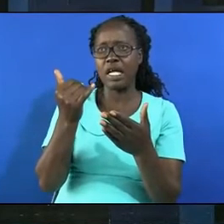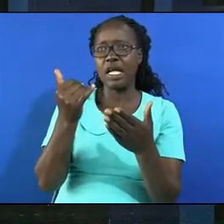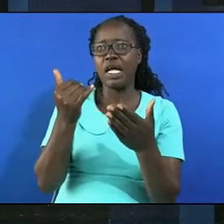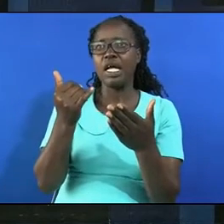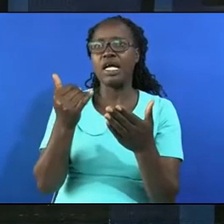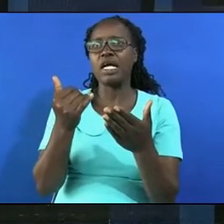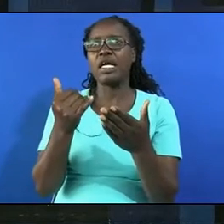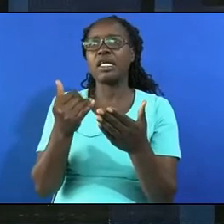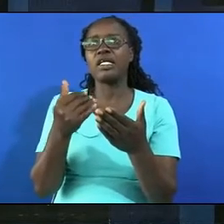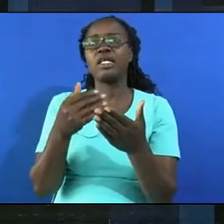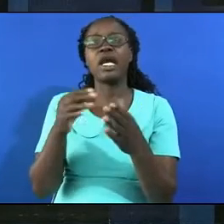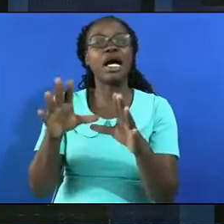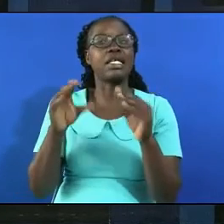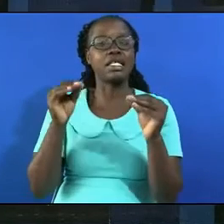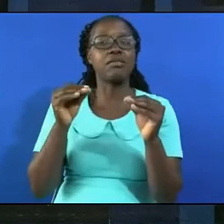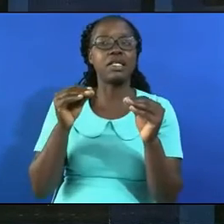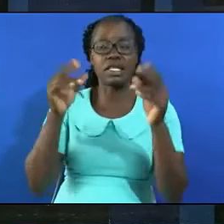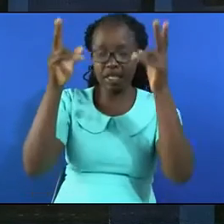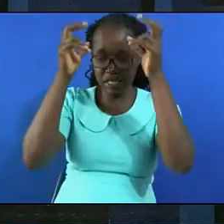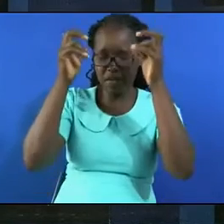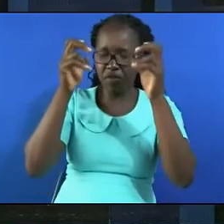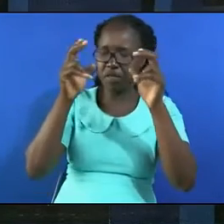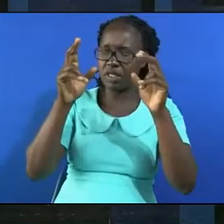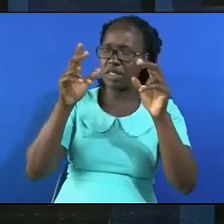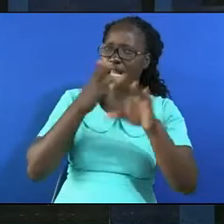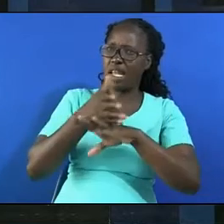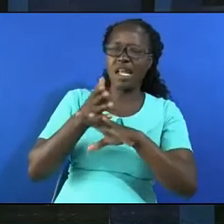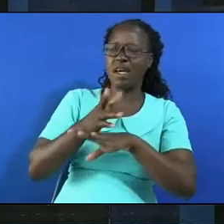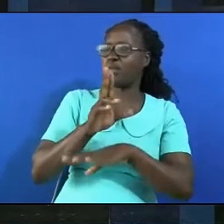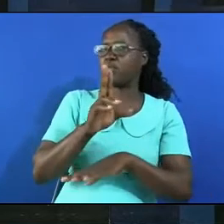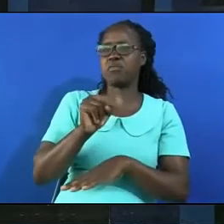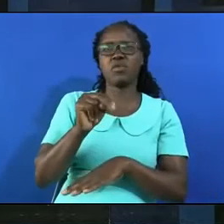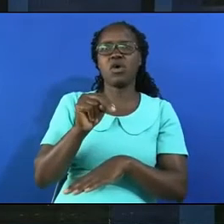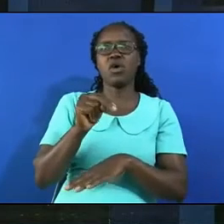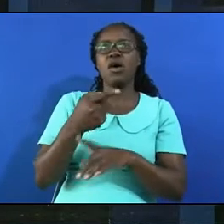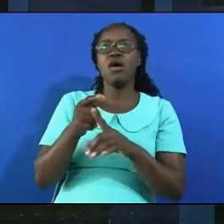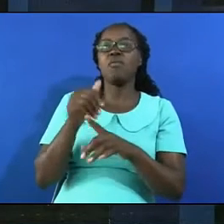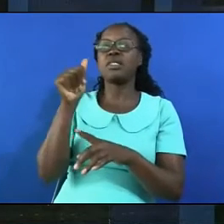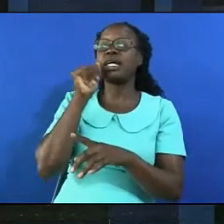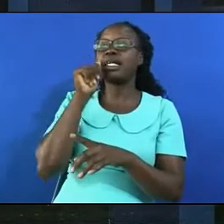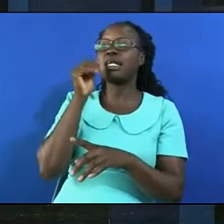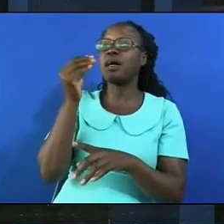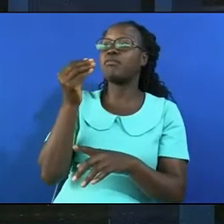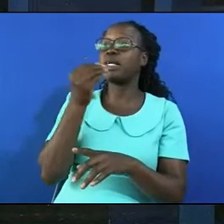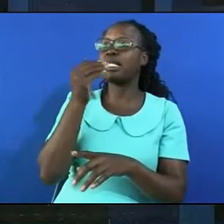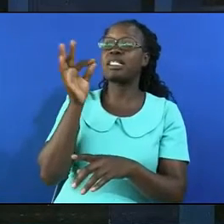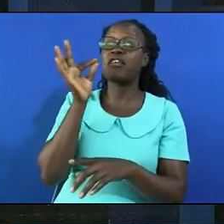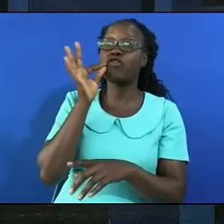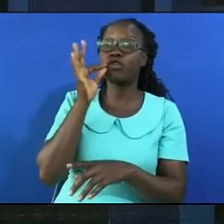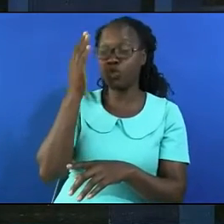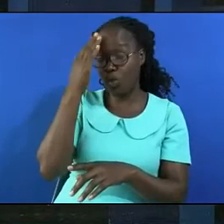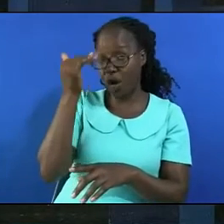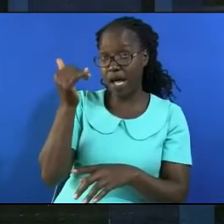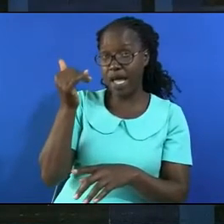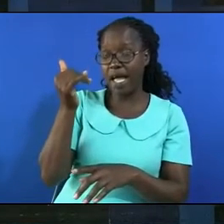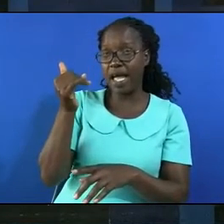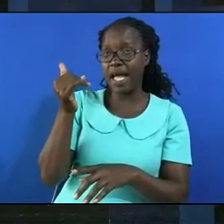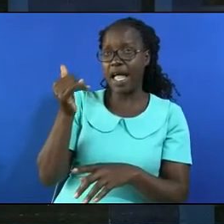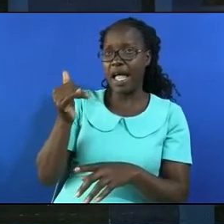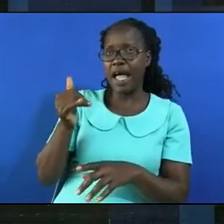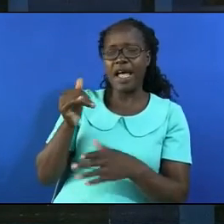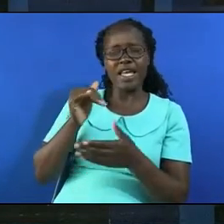the devil's lie. No! Adam ate the forbidden fruit because